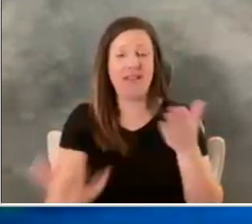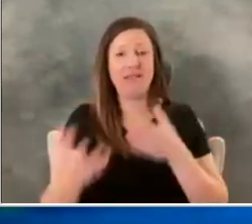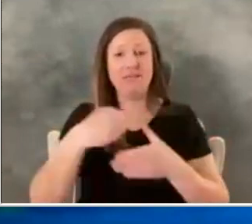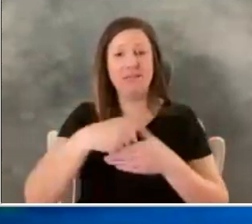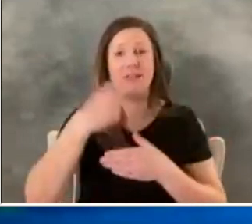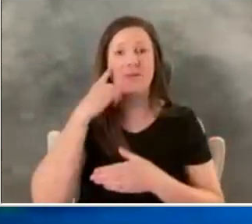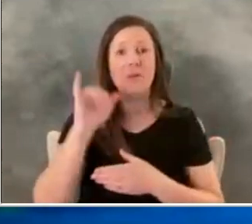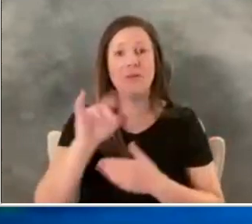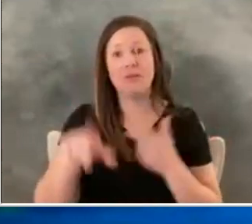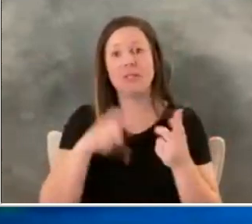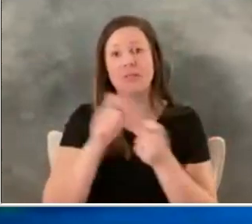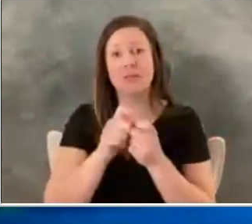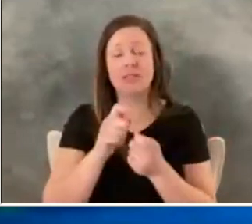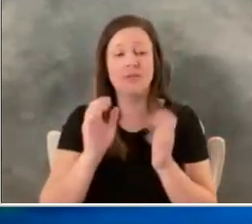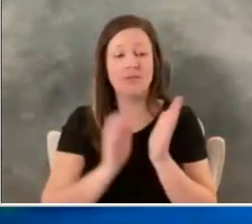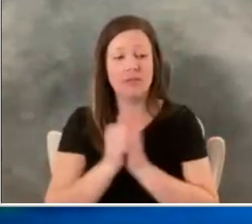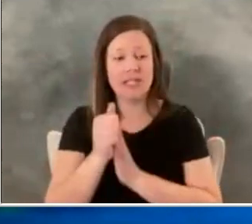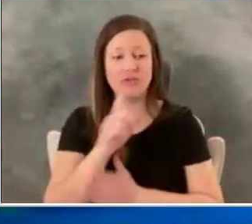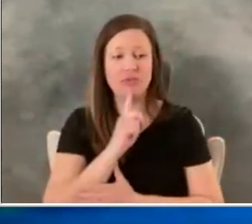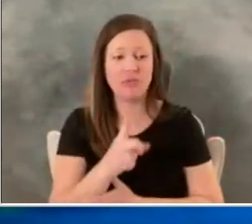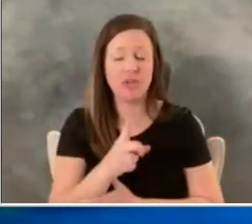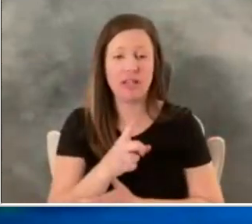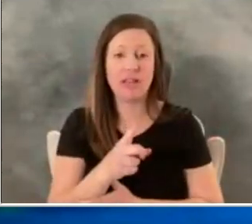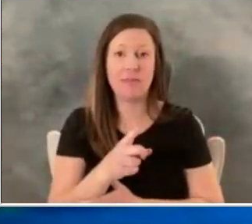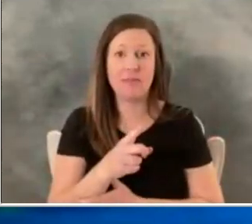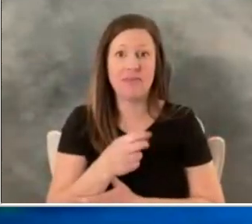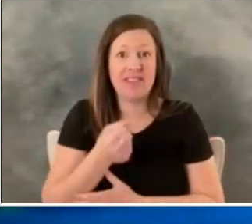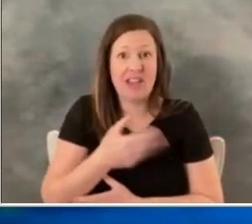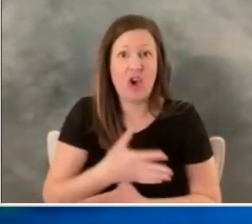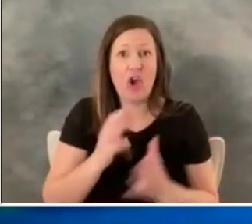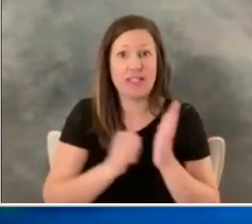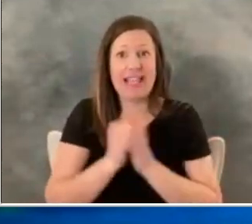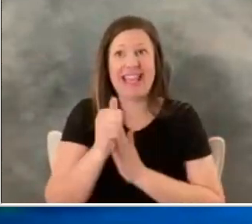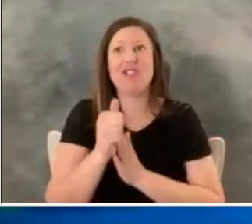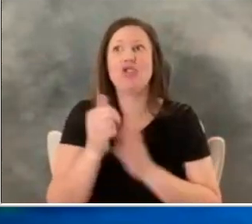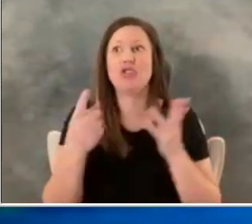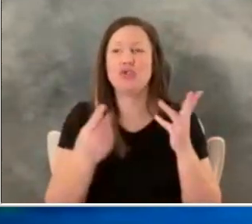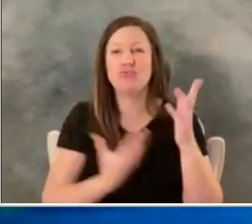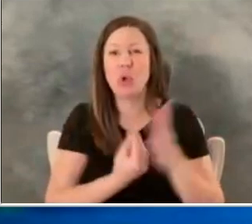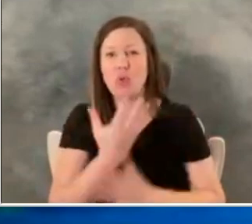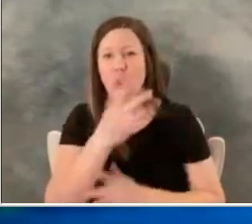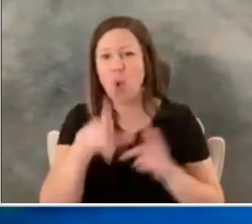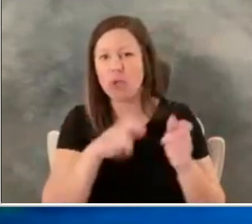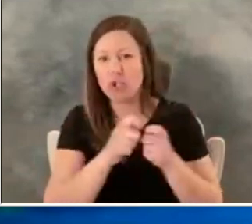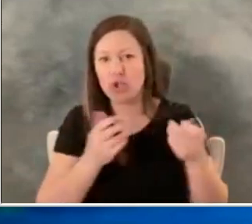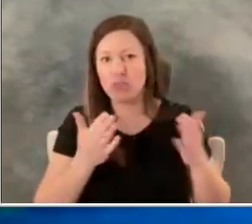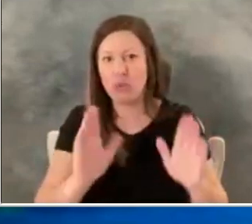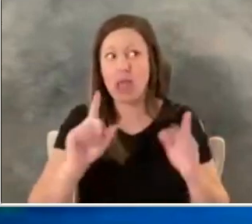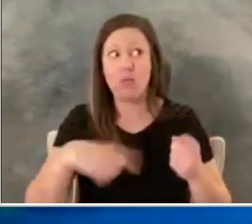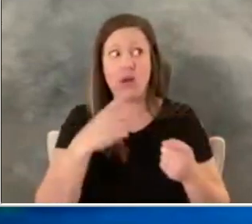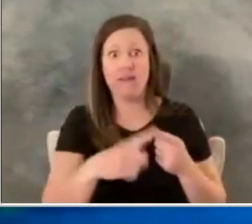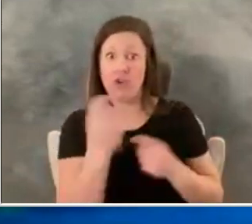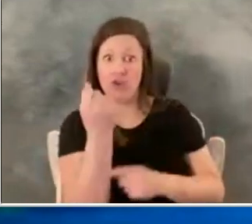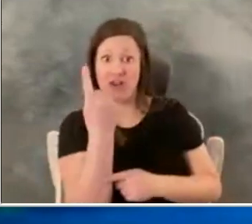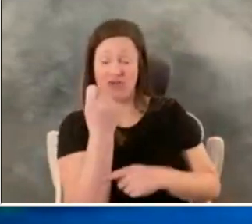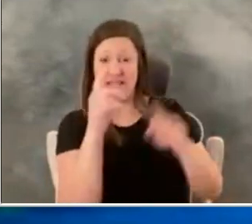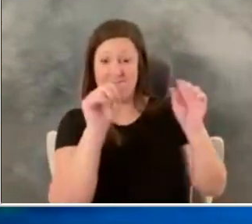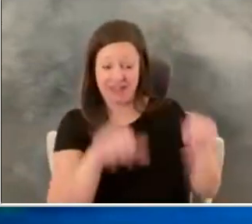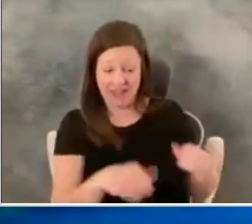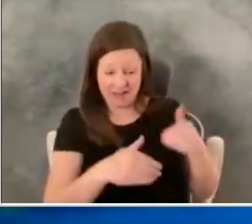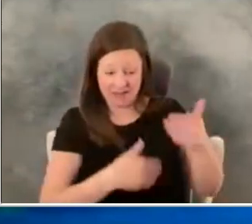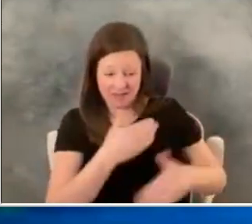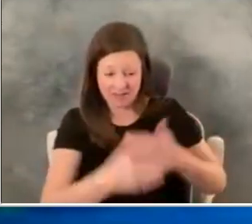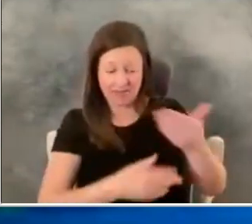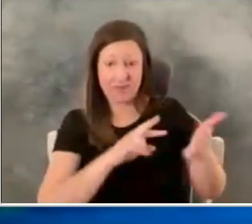that basically cause these cancers to behave in a certain way. And once we understand that, our